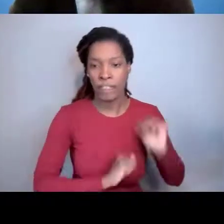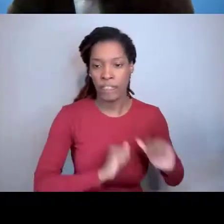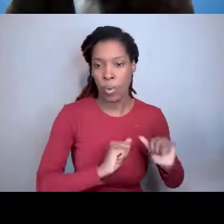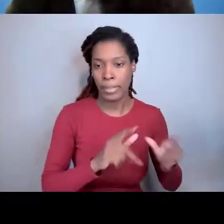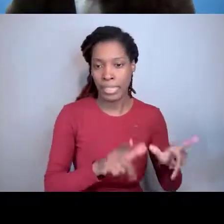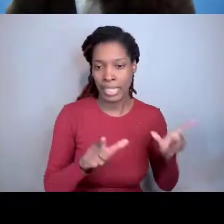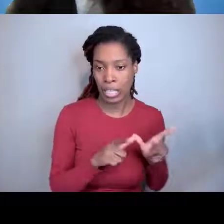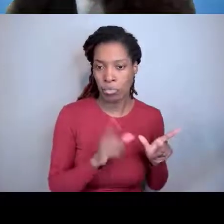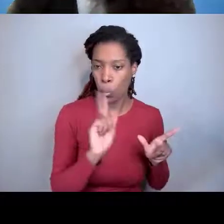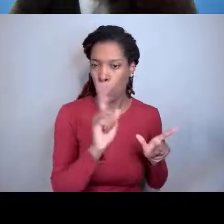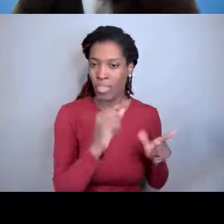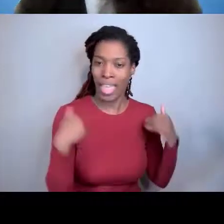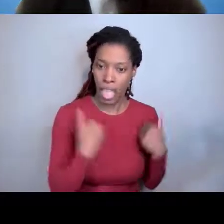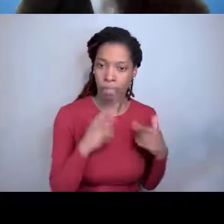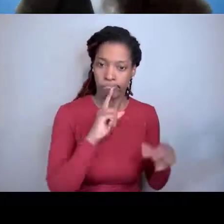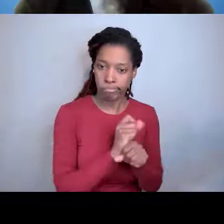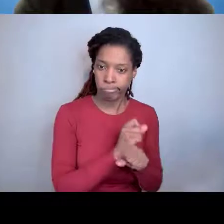conducted.